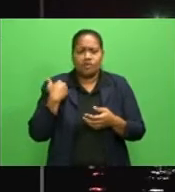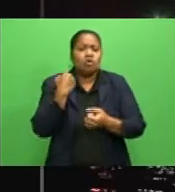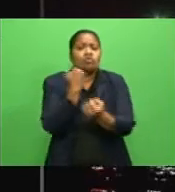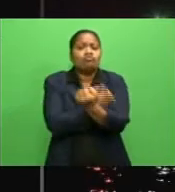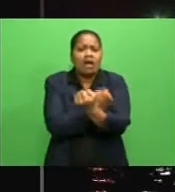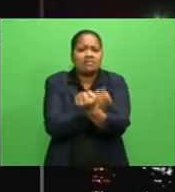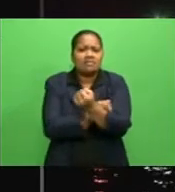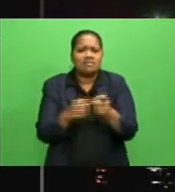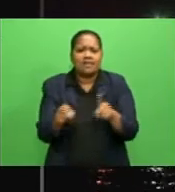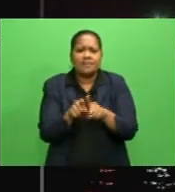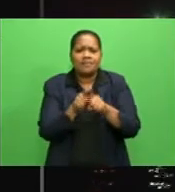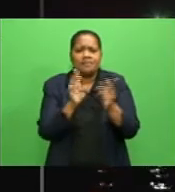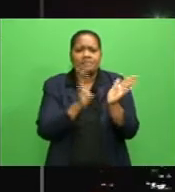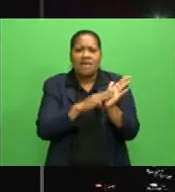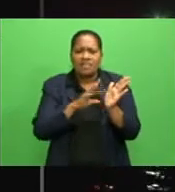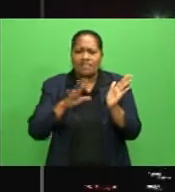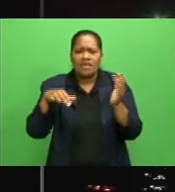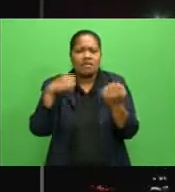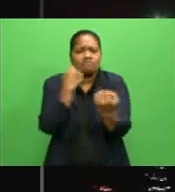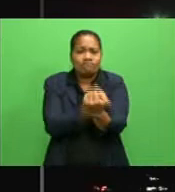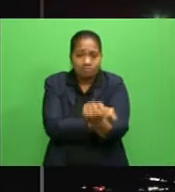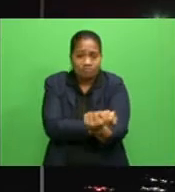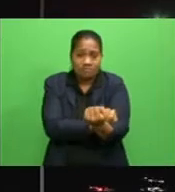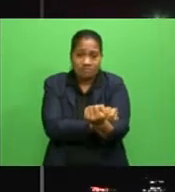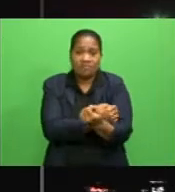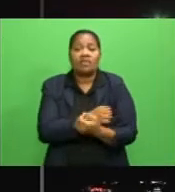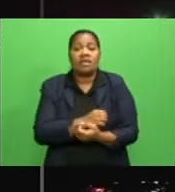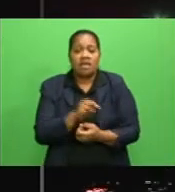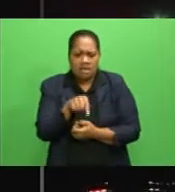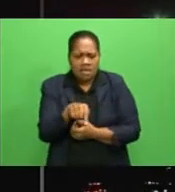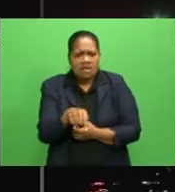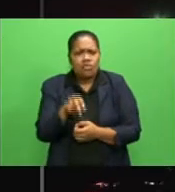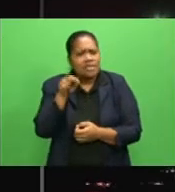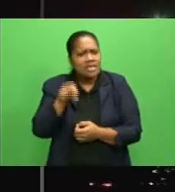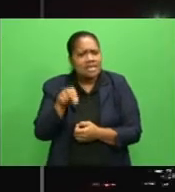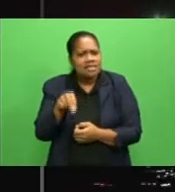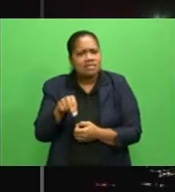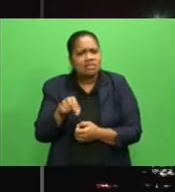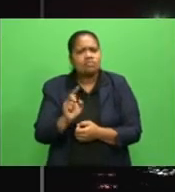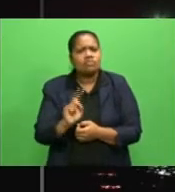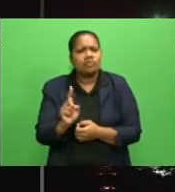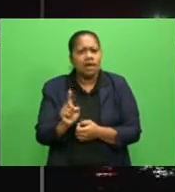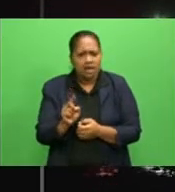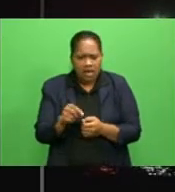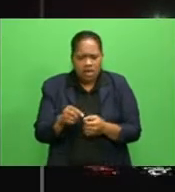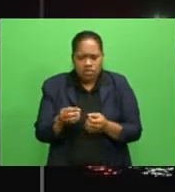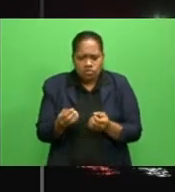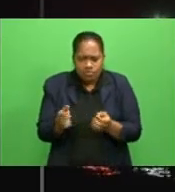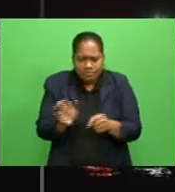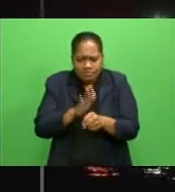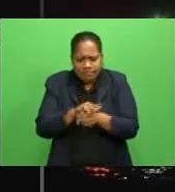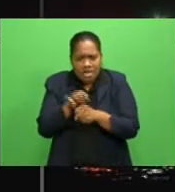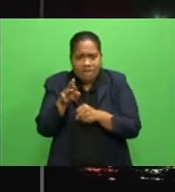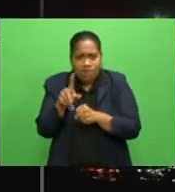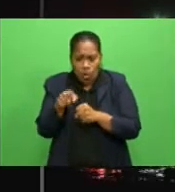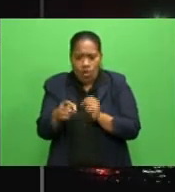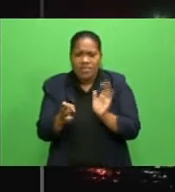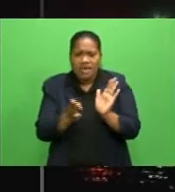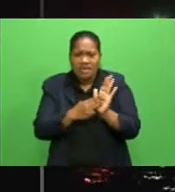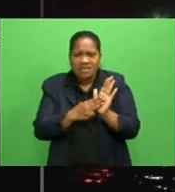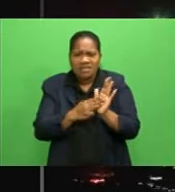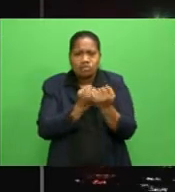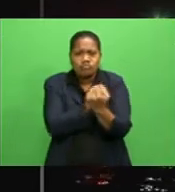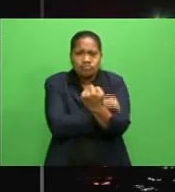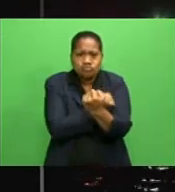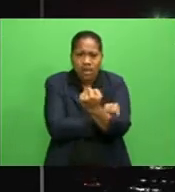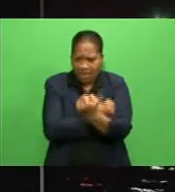Defence Minister Nia Seriratu says the materials needed to manufacture methamphetamine are easily accessible from pharmaceutical outlets,